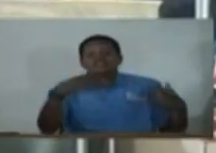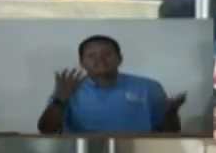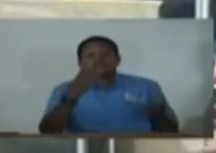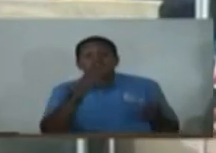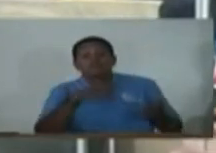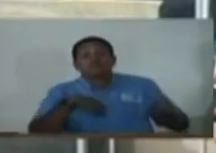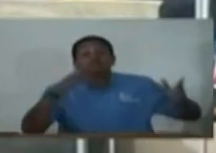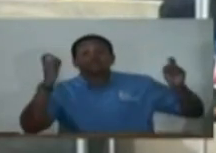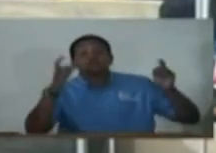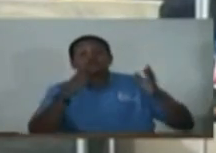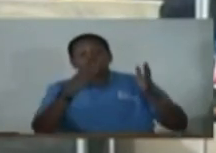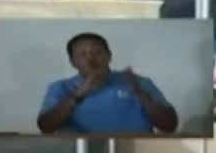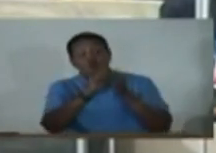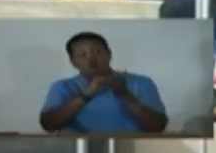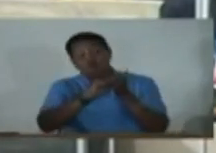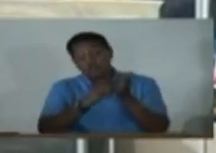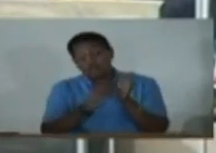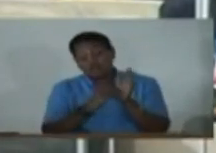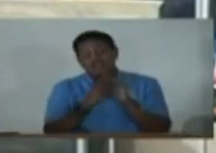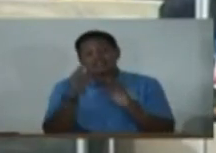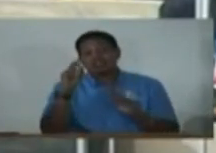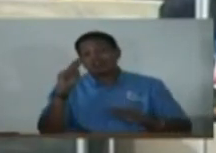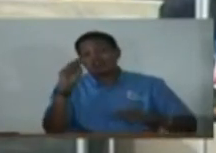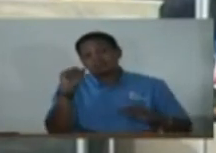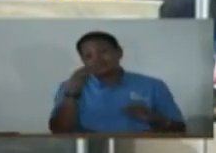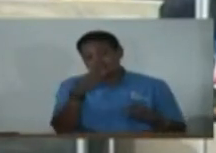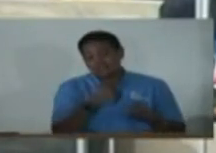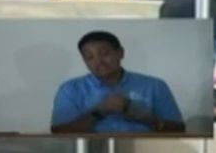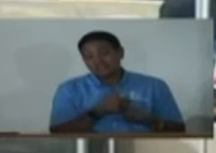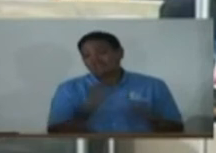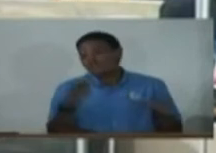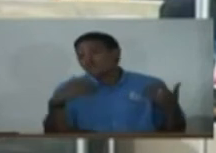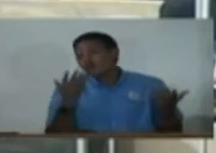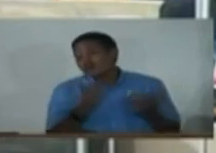The way it is written in the DRMA is that